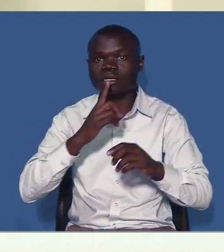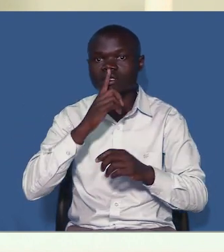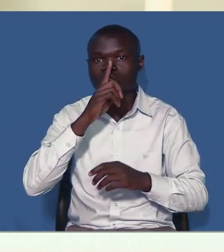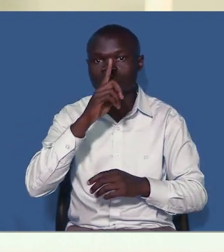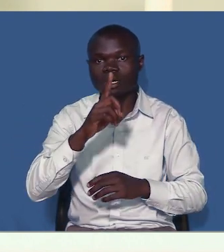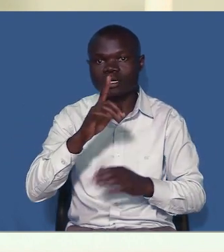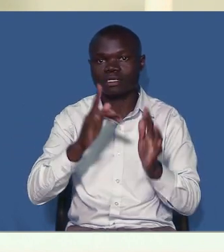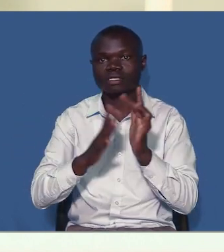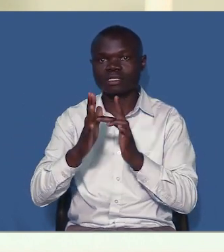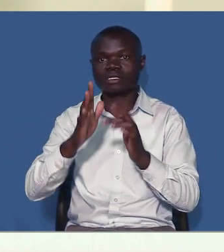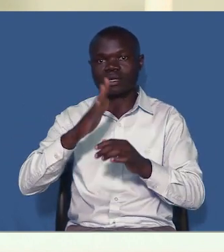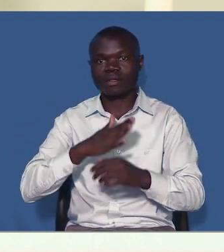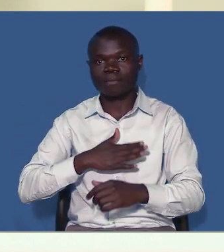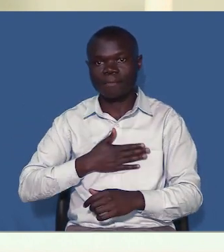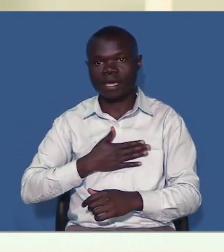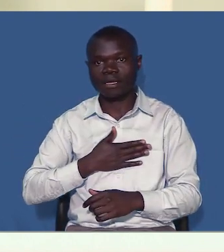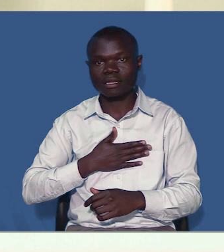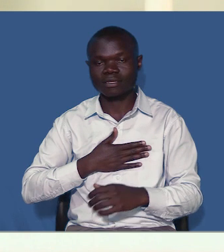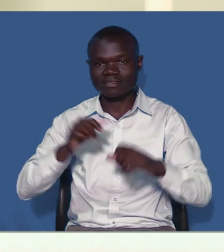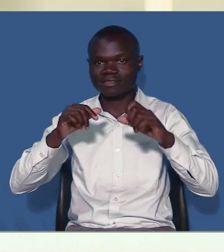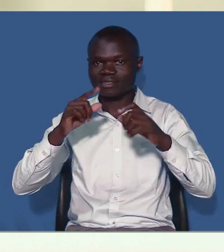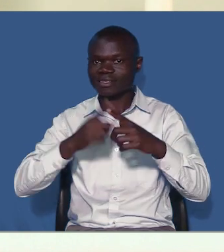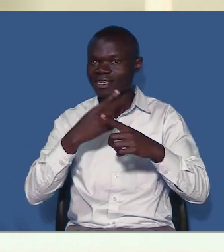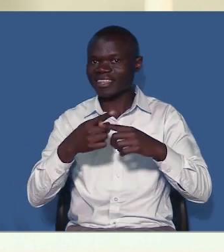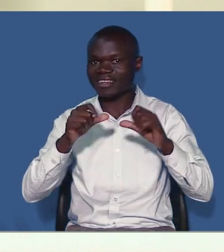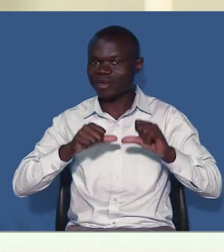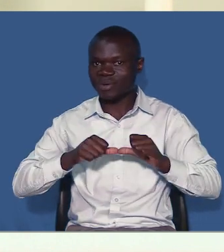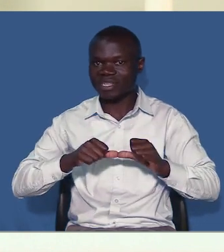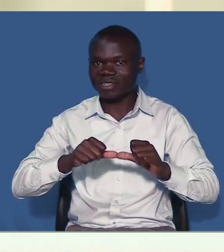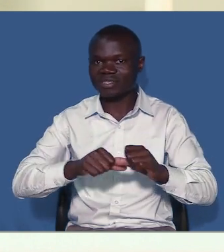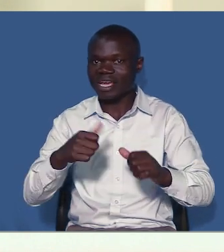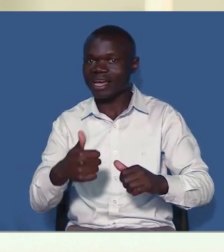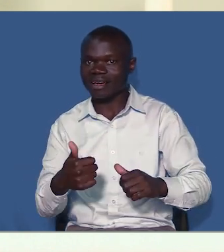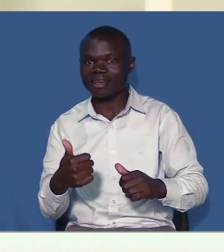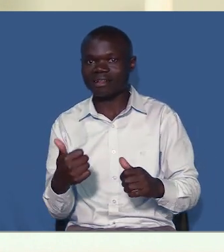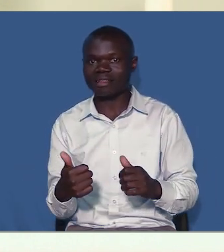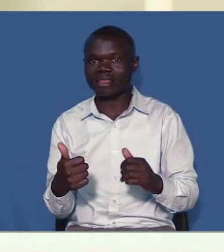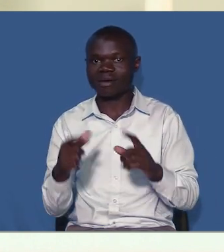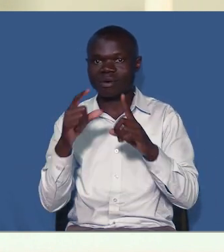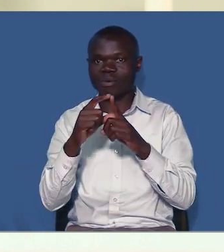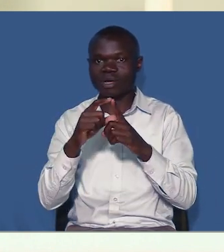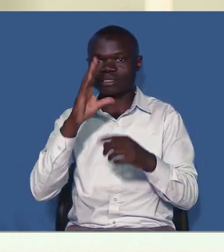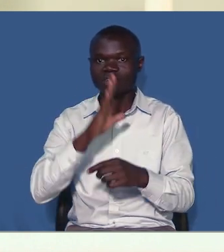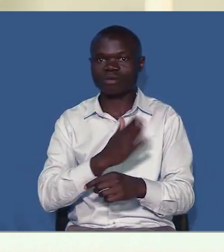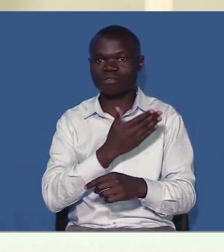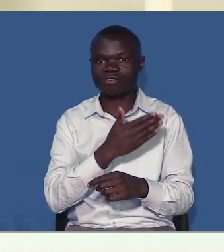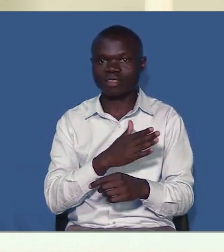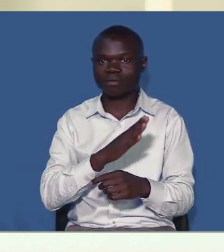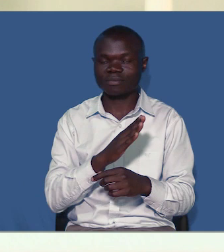mine." She then continued with her with other words of the hymn, and Mrs.